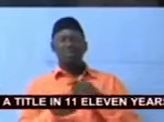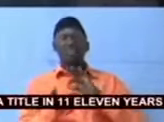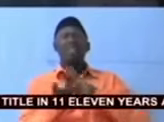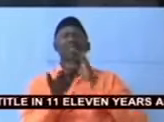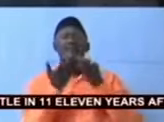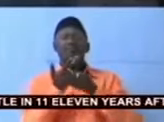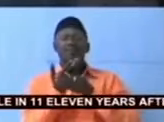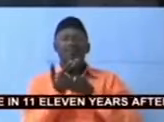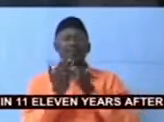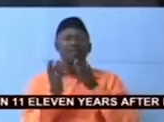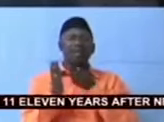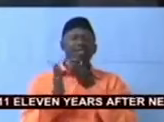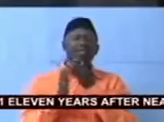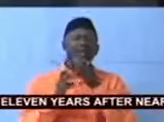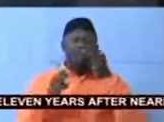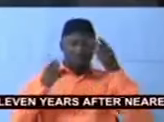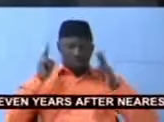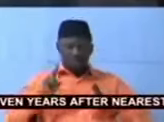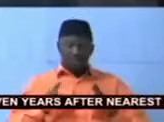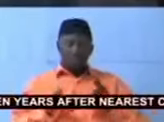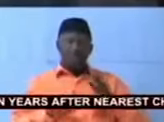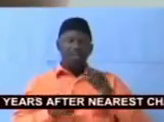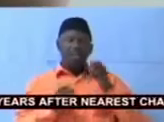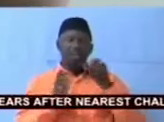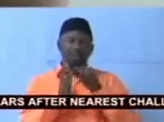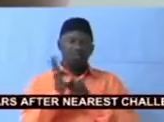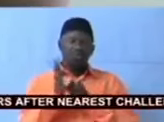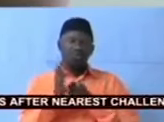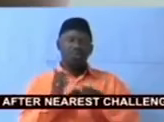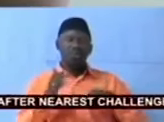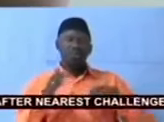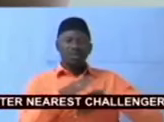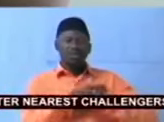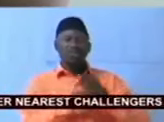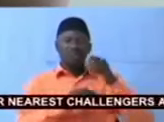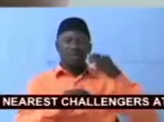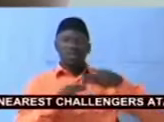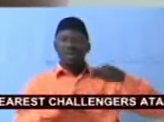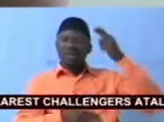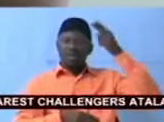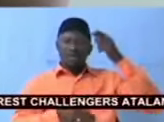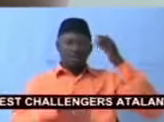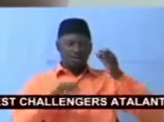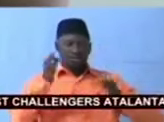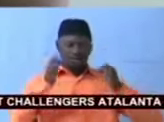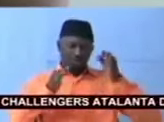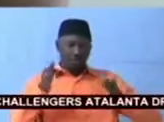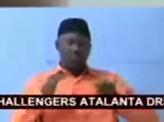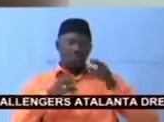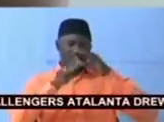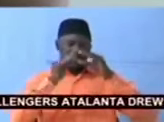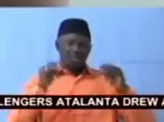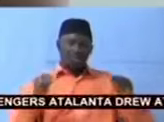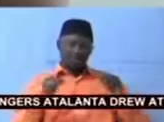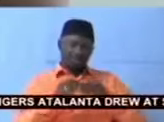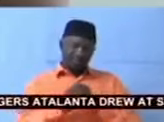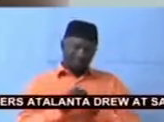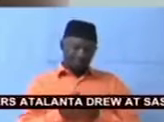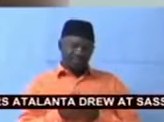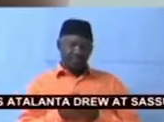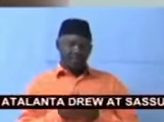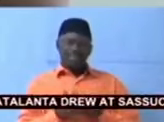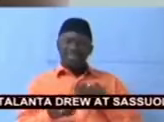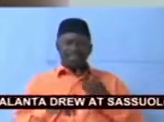Court. At this point, were you given any opportunity to read over the file or even understand the